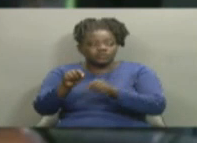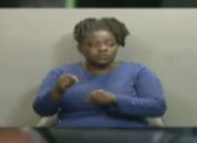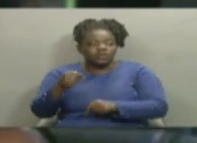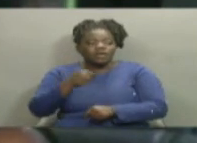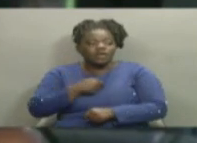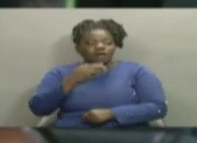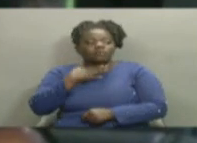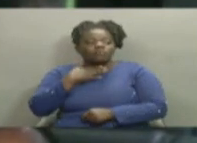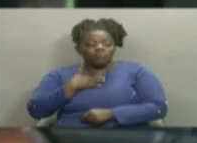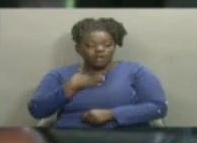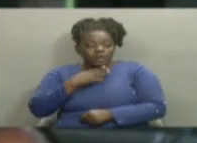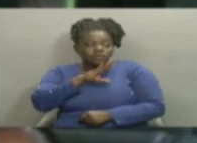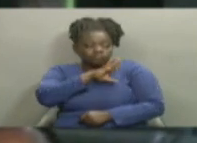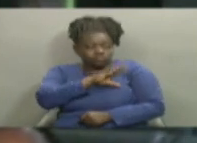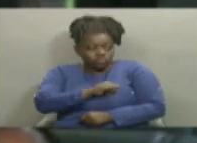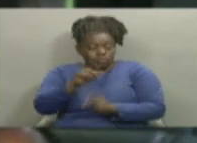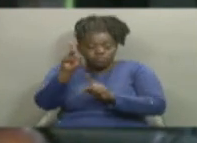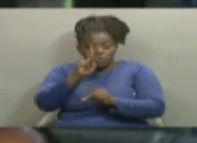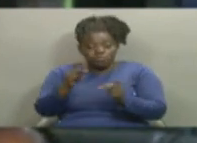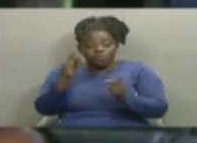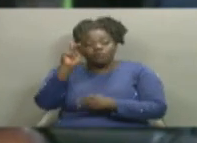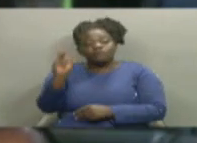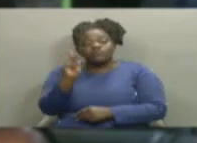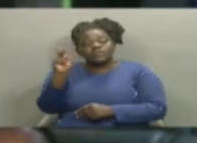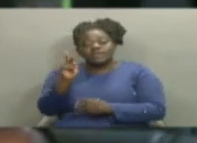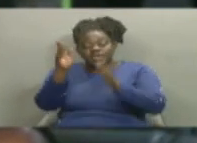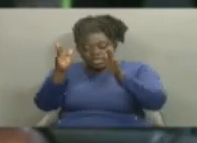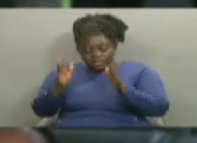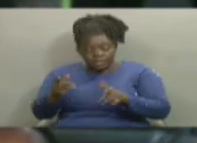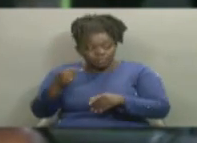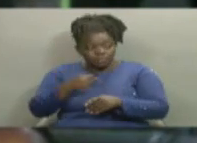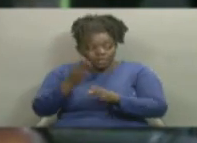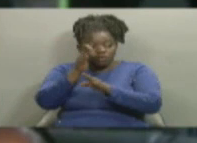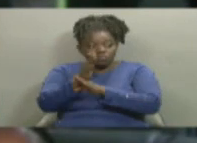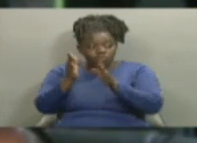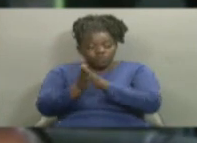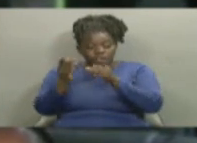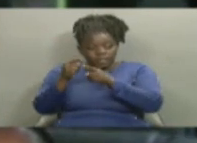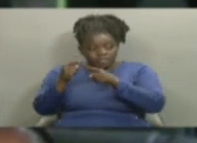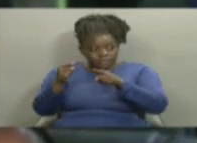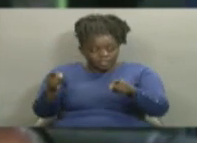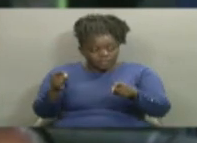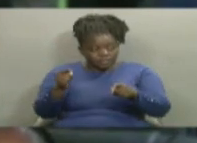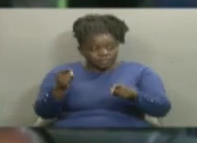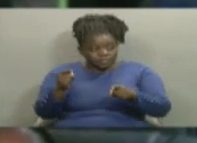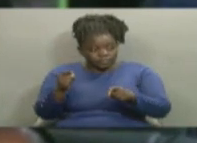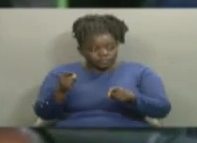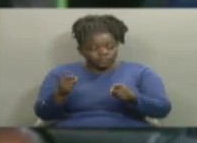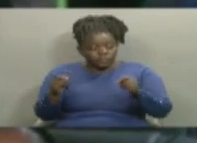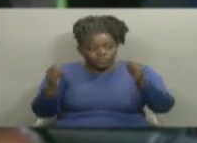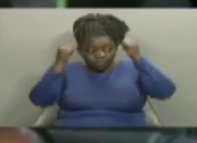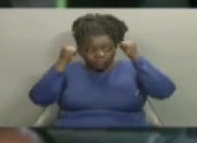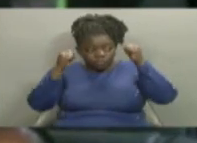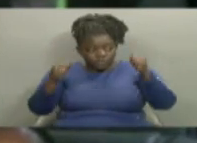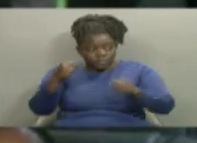want to commit to the people of Kenya that I will build on the foundation that President Kenyatta